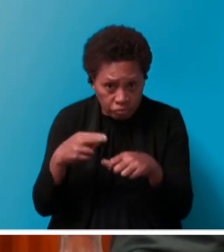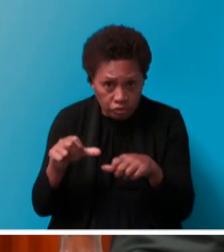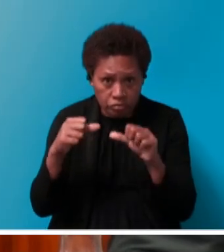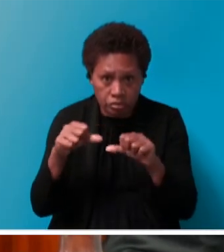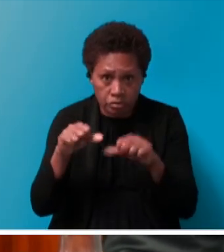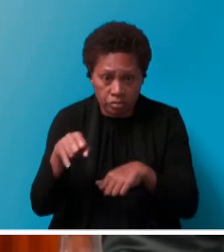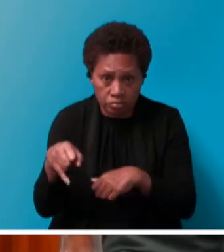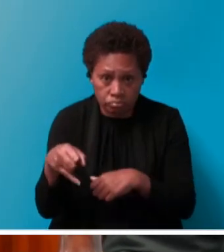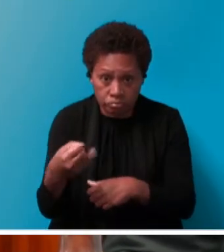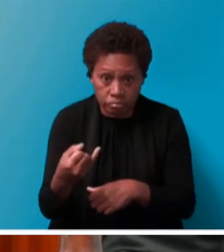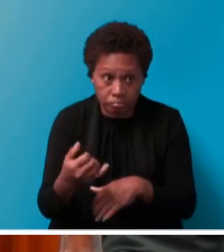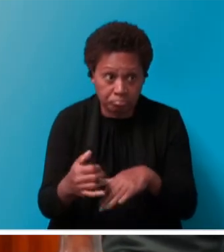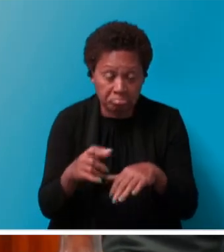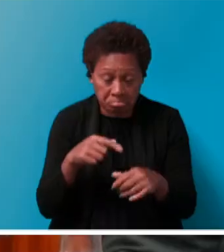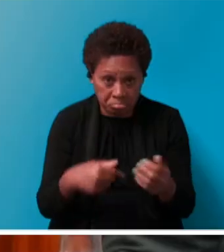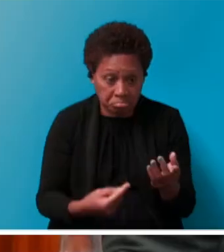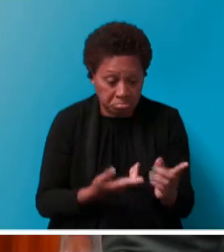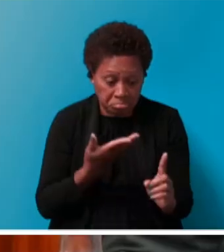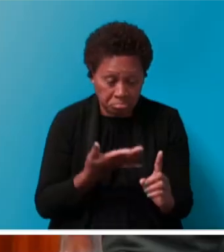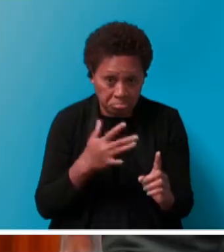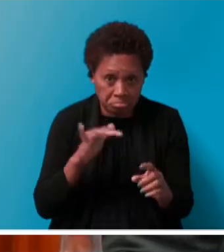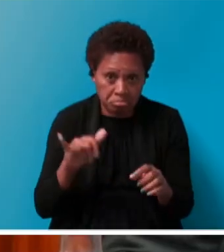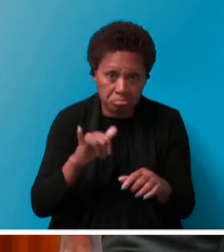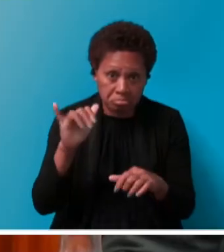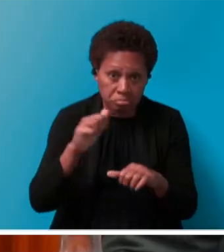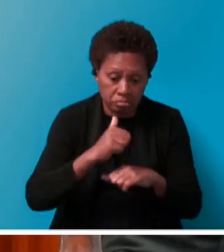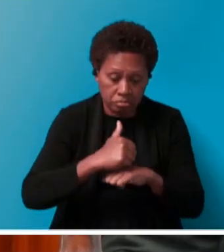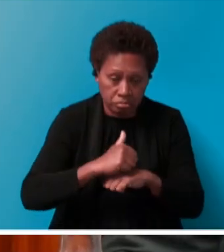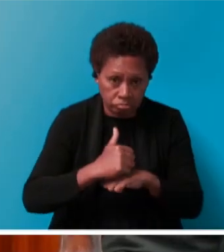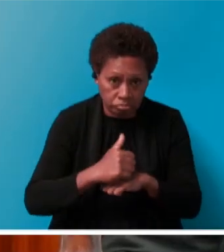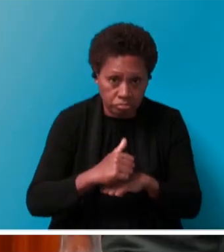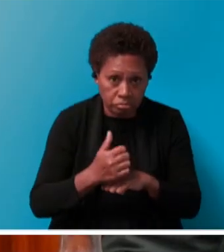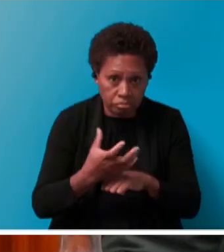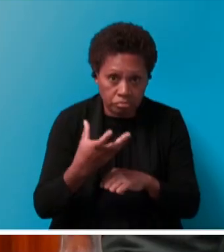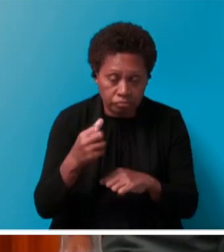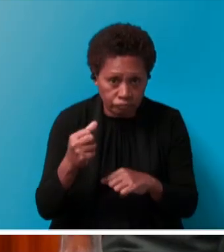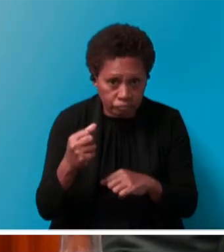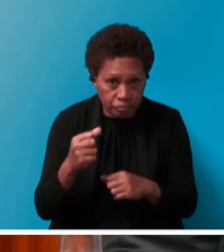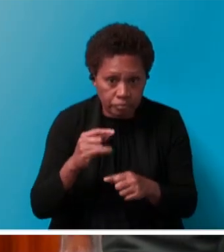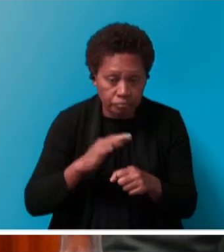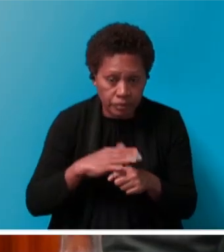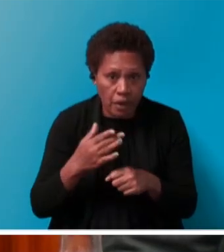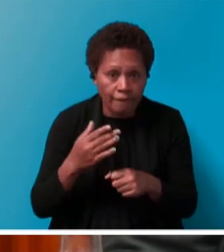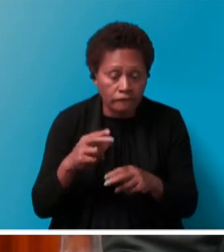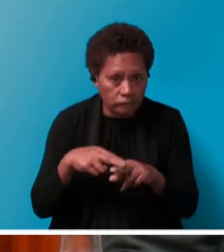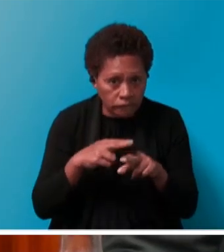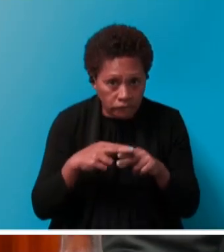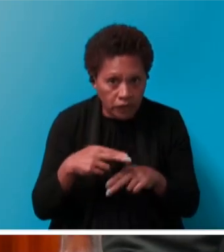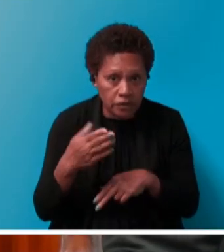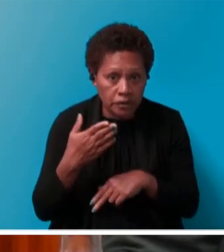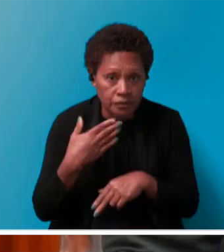to Singapore last month, determined to ensure that on the global stage, Fiji's voice would not only be heard,